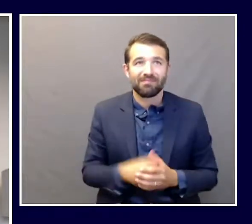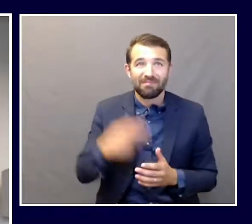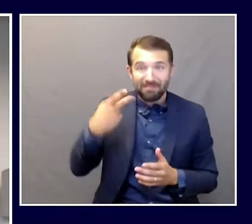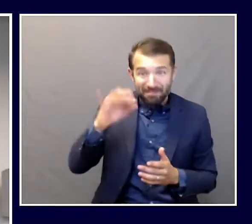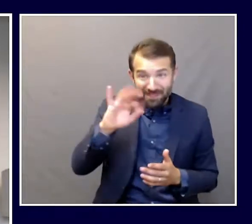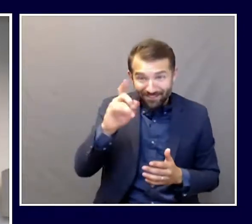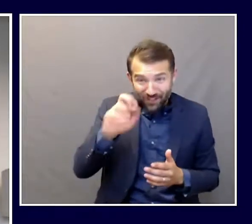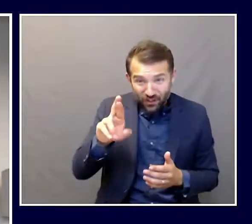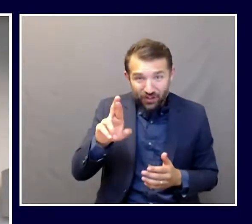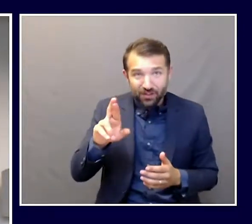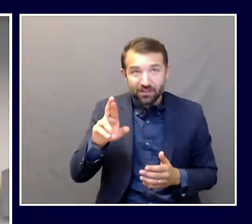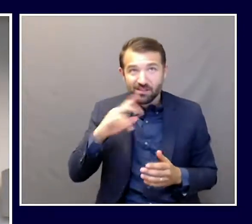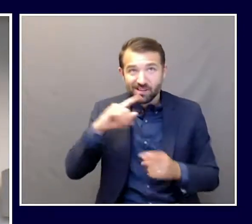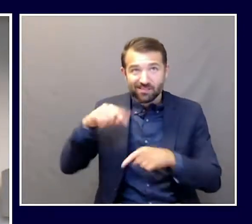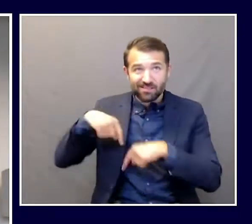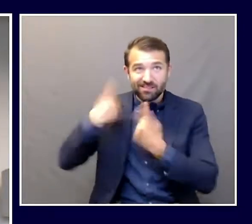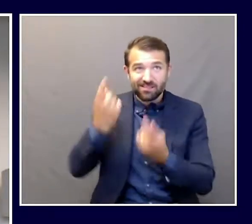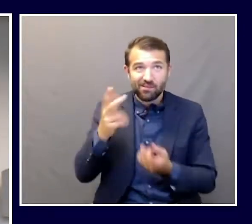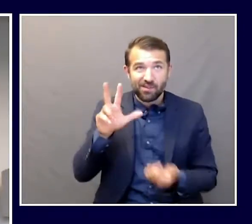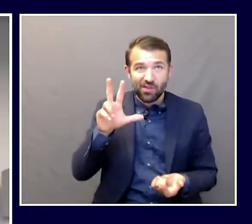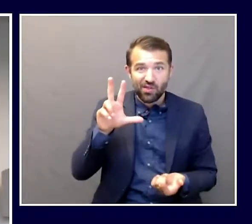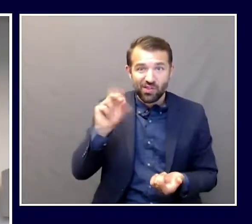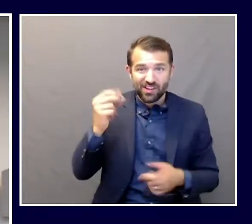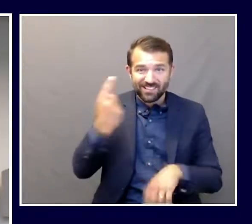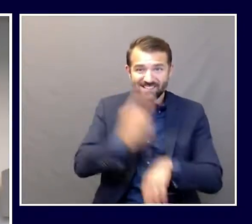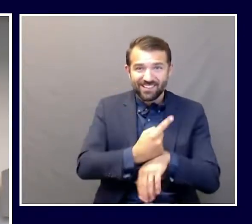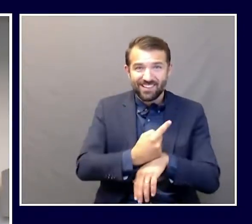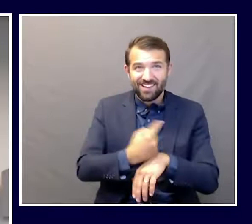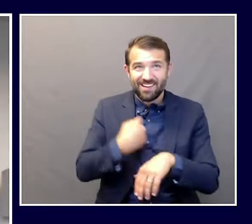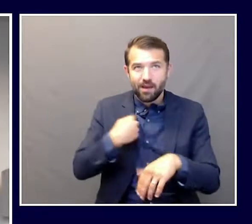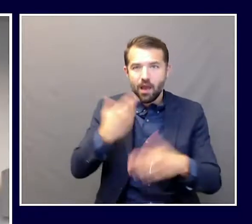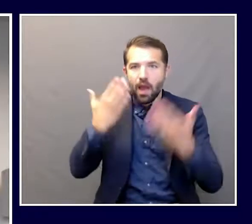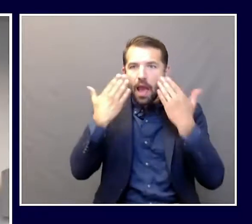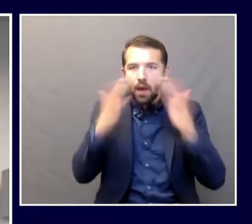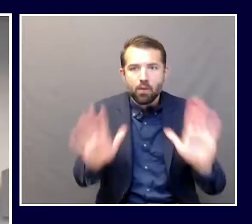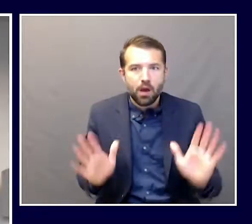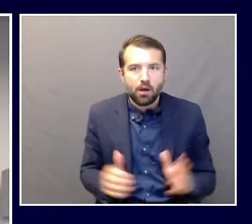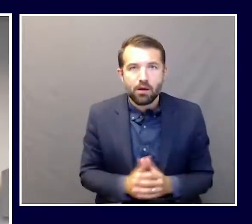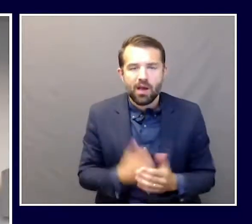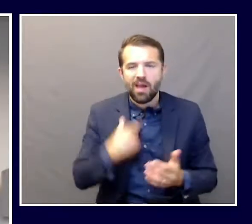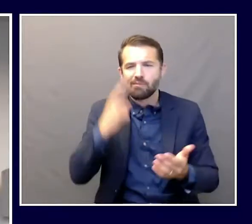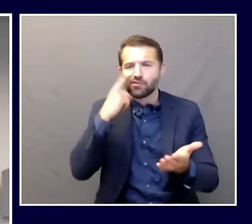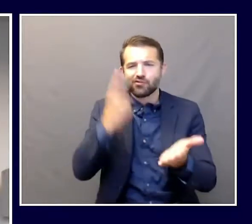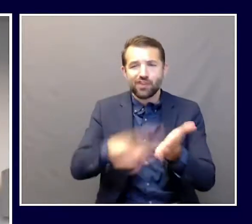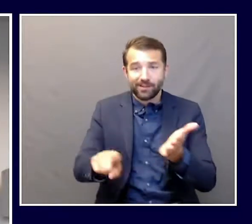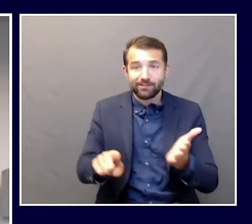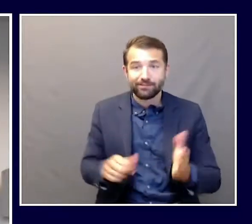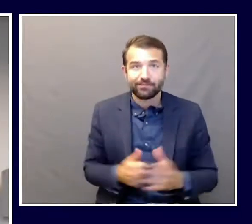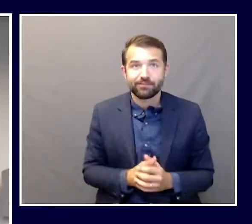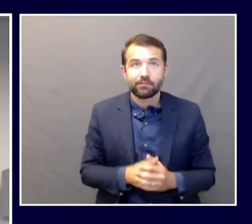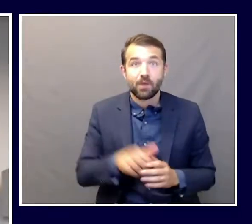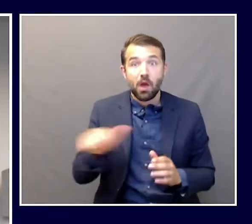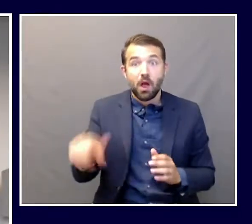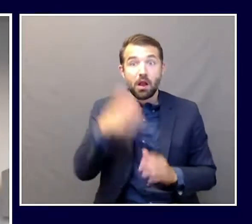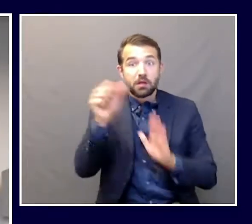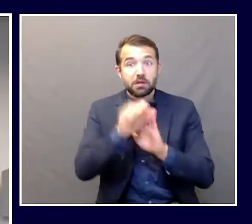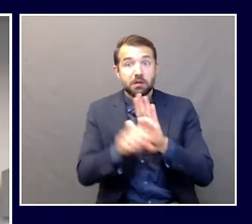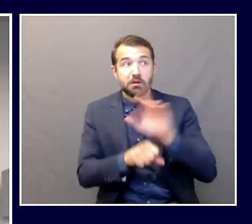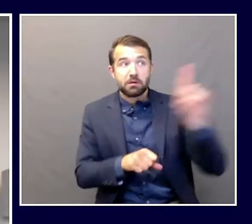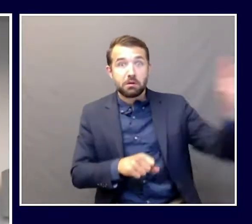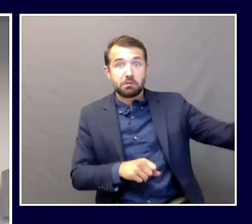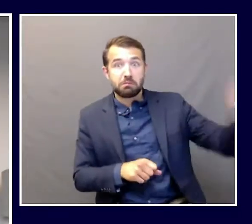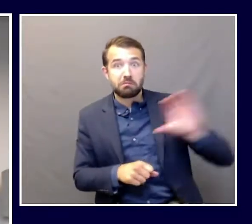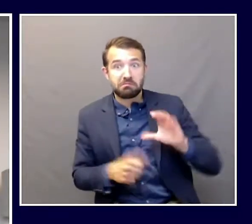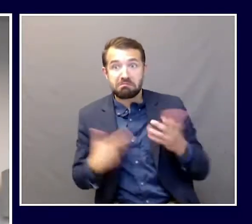recall that we've imported any Pfizer from another state in the last 30 days, but again, I can check. But I think